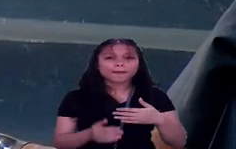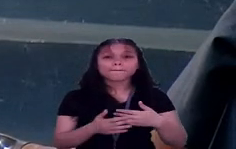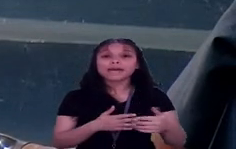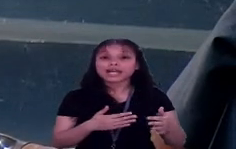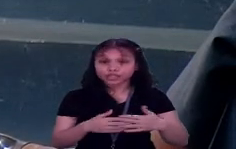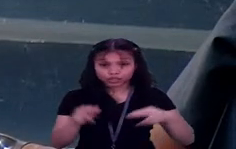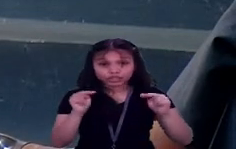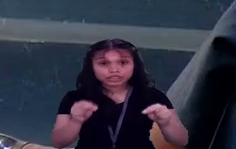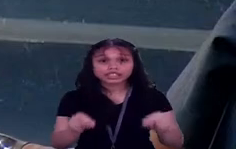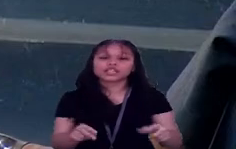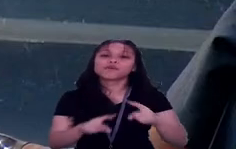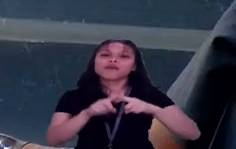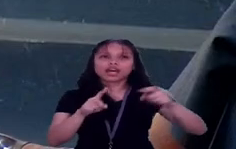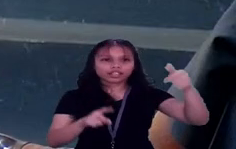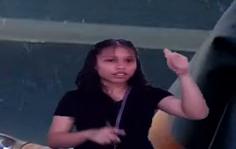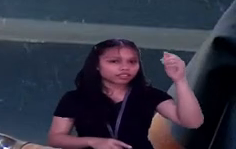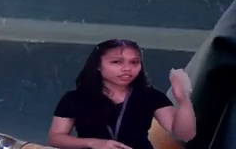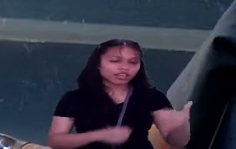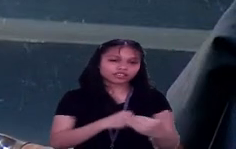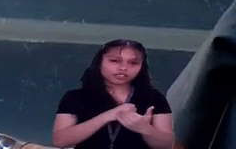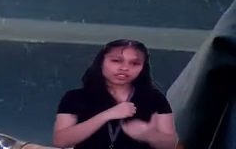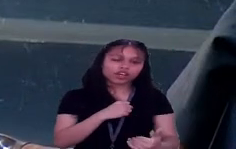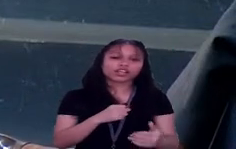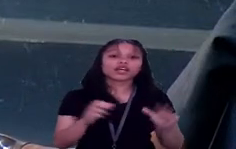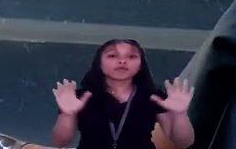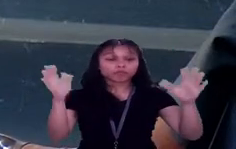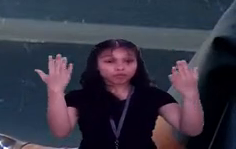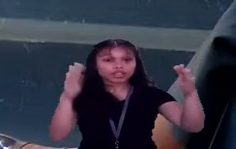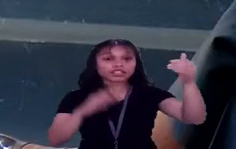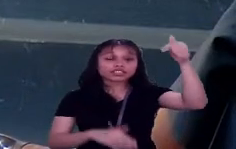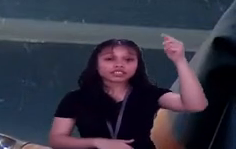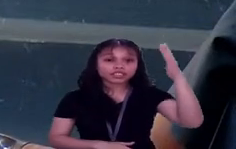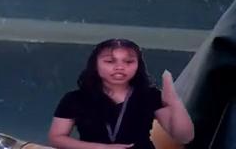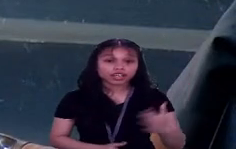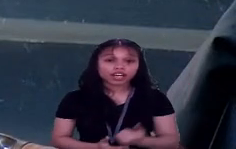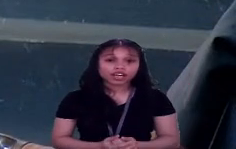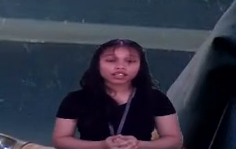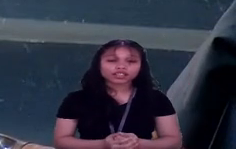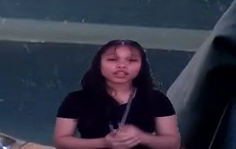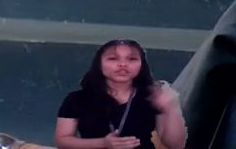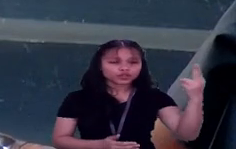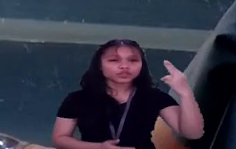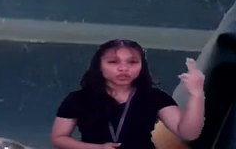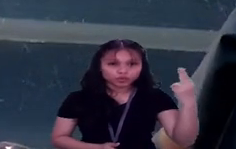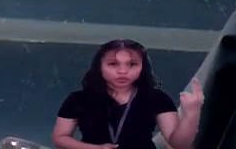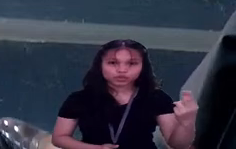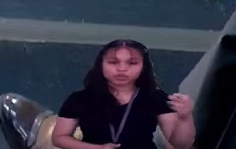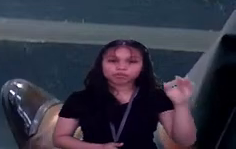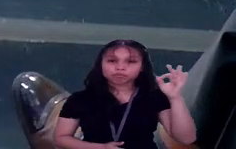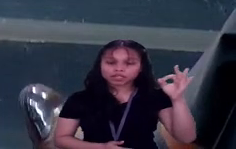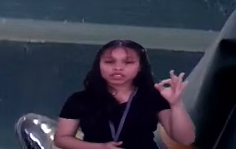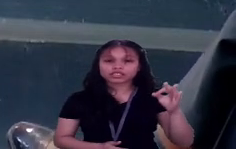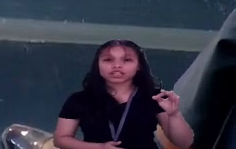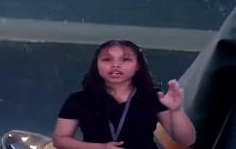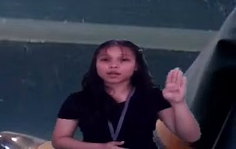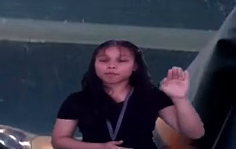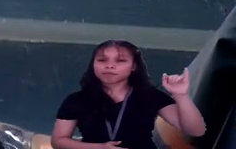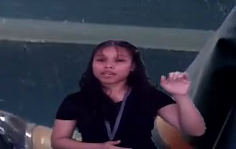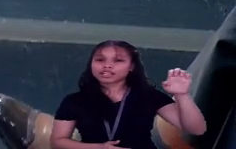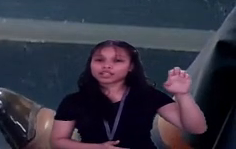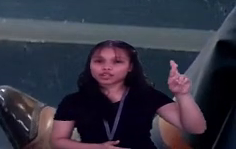the matter of God's call. And I praise the Lord that He used Pastor Paul Byers during that conference when he